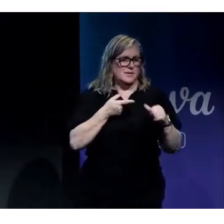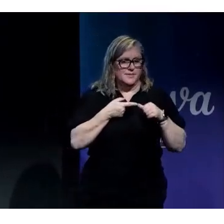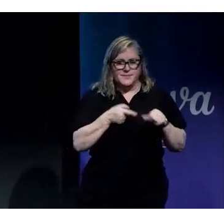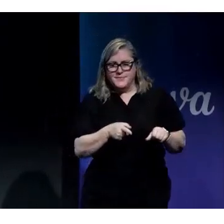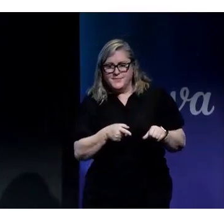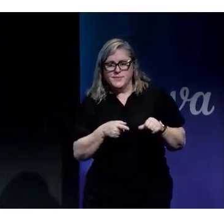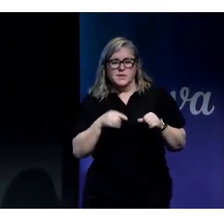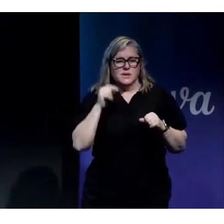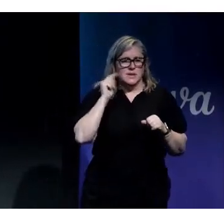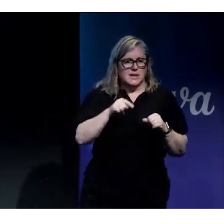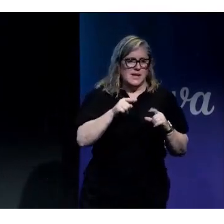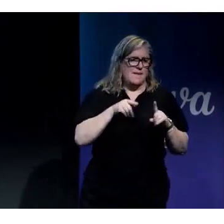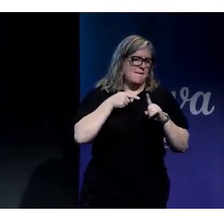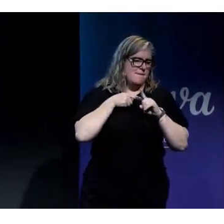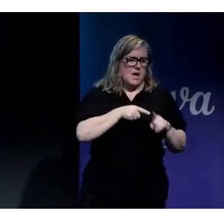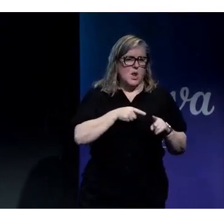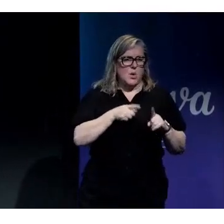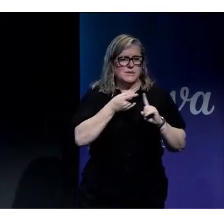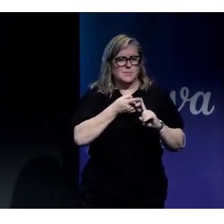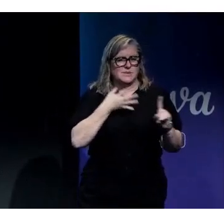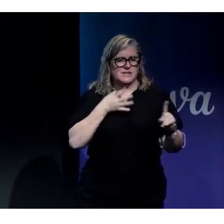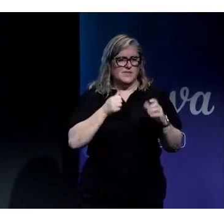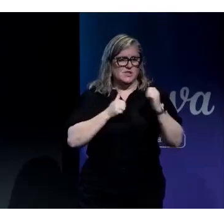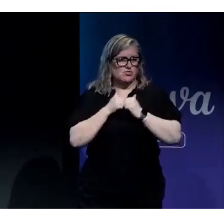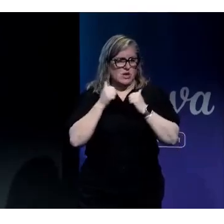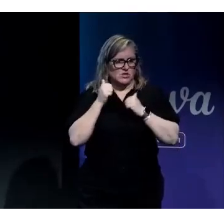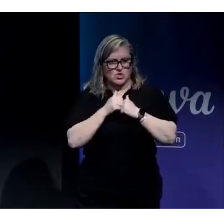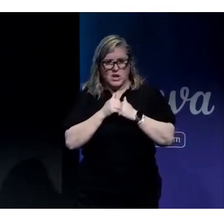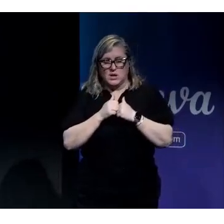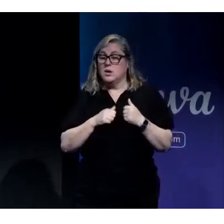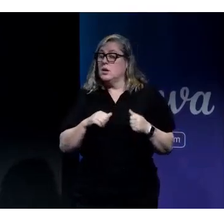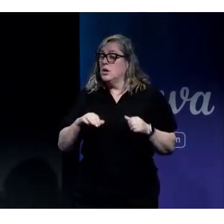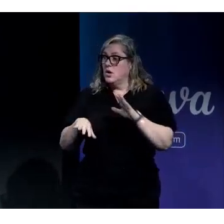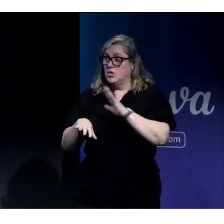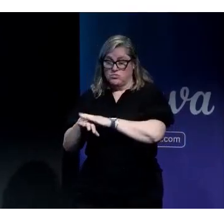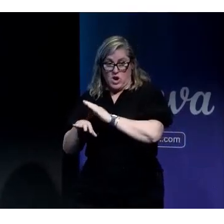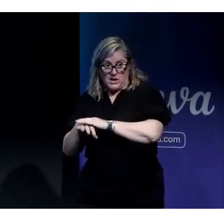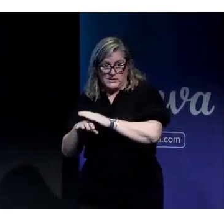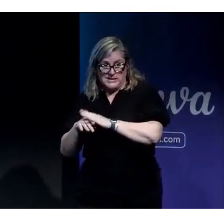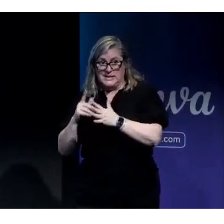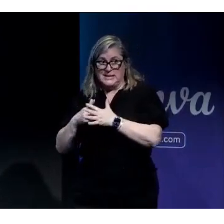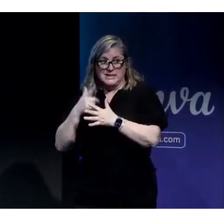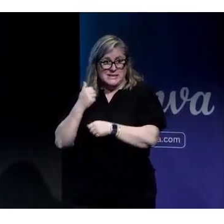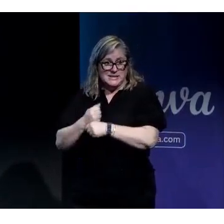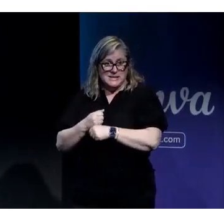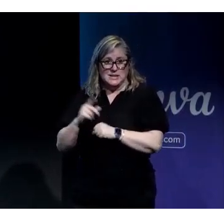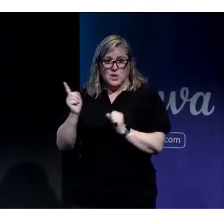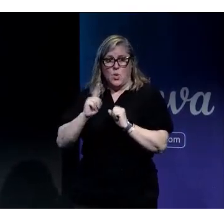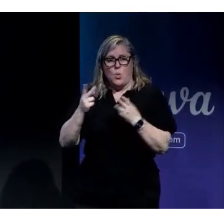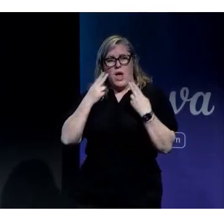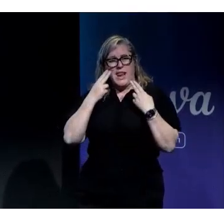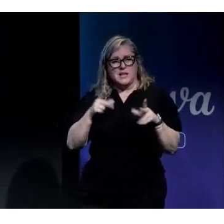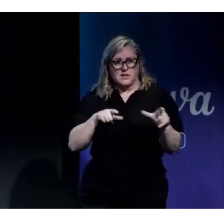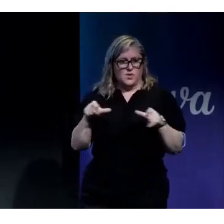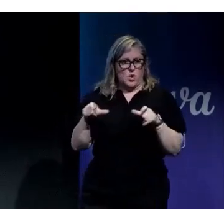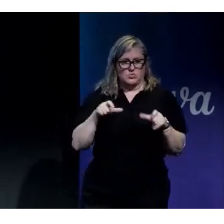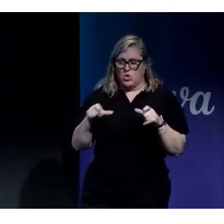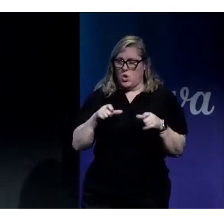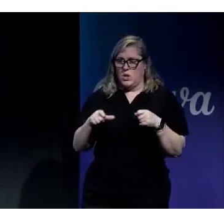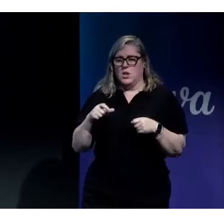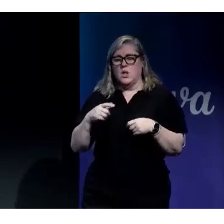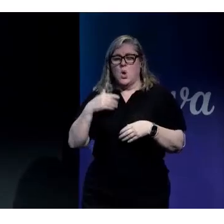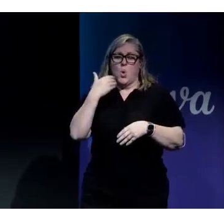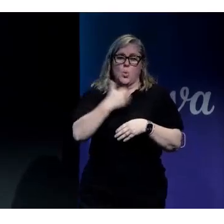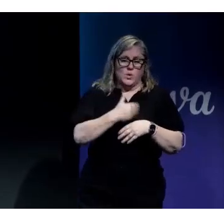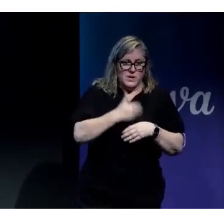they adhere to a specific structure in the tree. On the right here, I have some examples of native control types. The first is Windows, the second